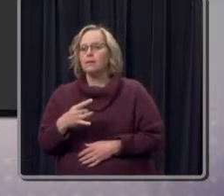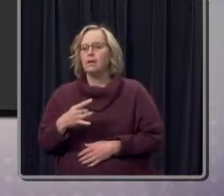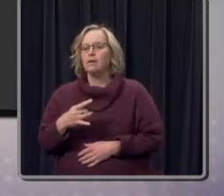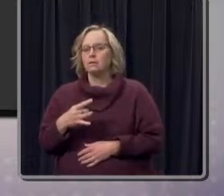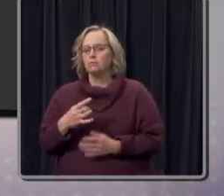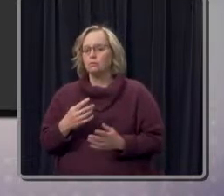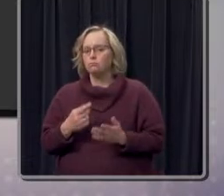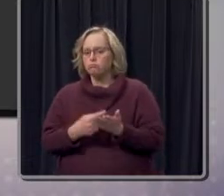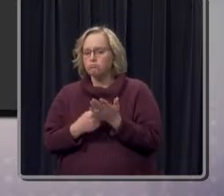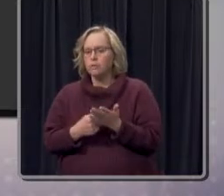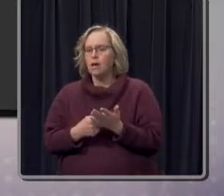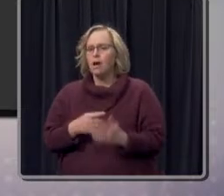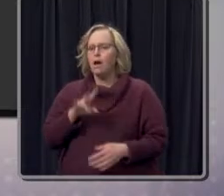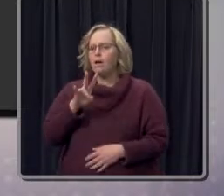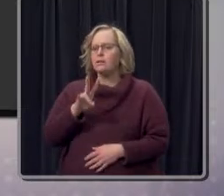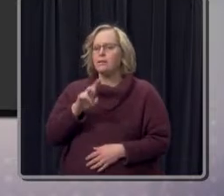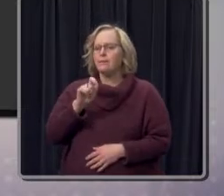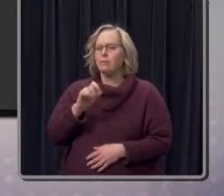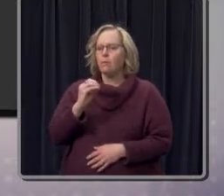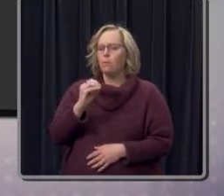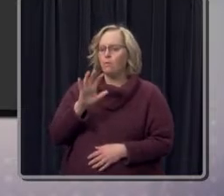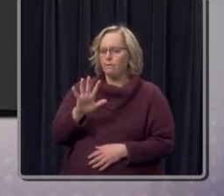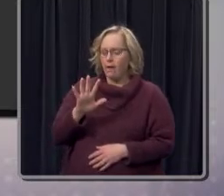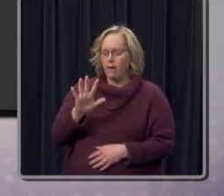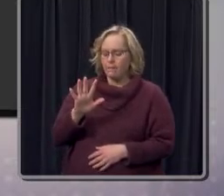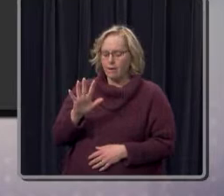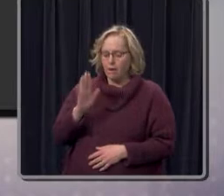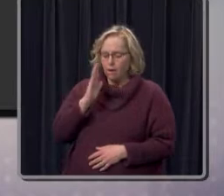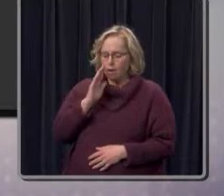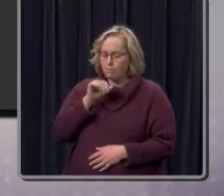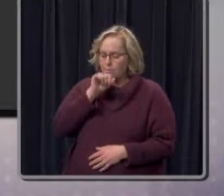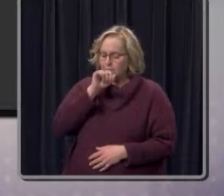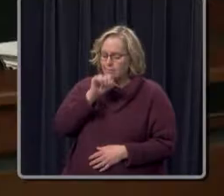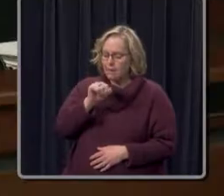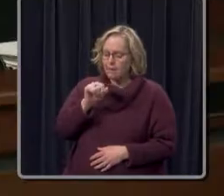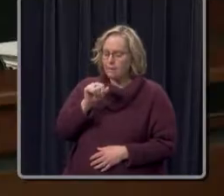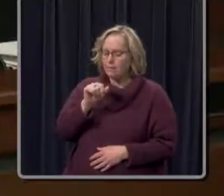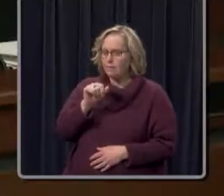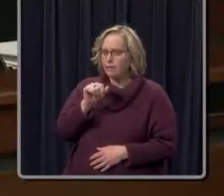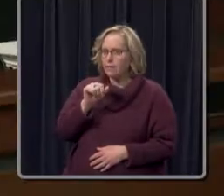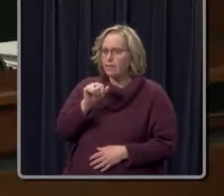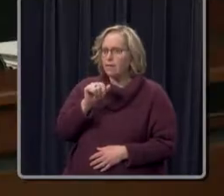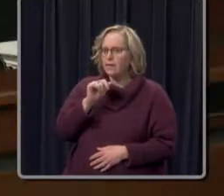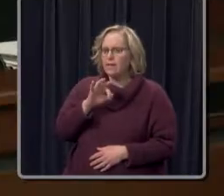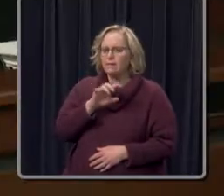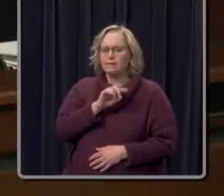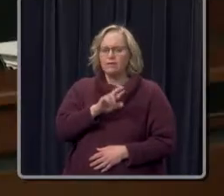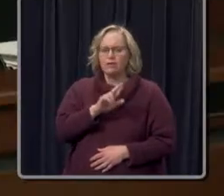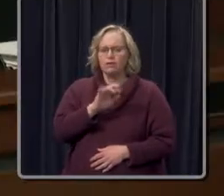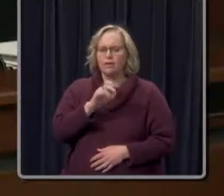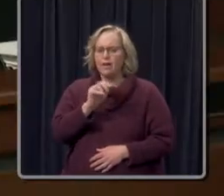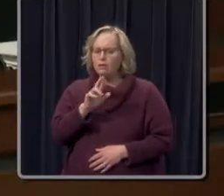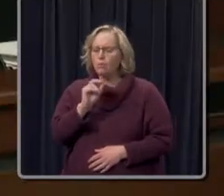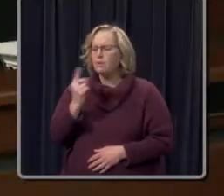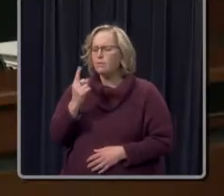sometimes on 7.05, I would Okay. love for, if Dr. Yeager has someone that can speak a little bit to,